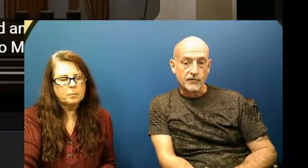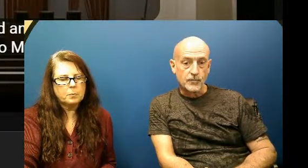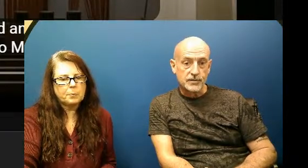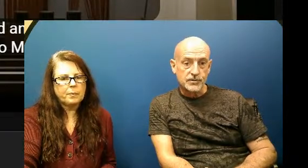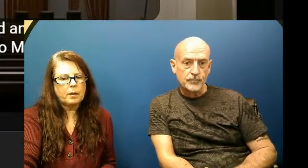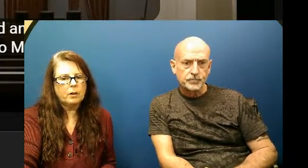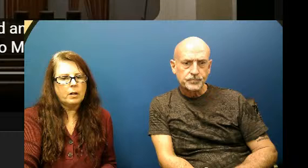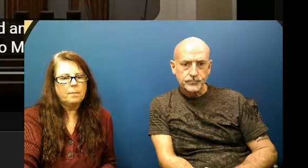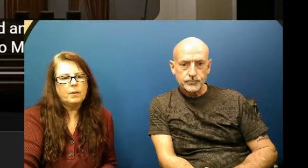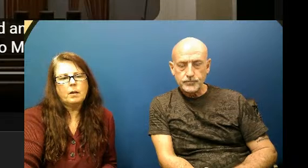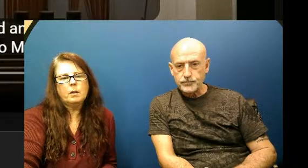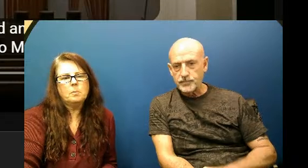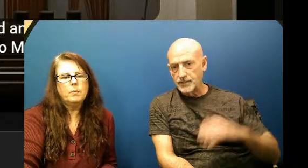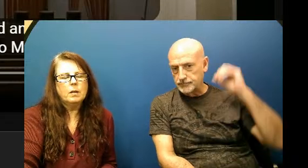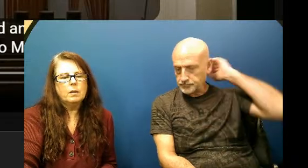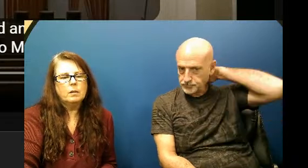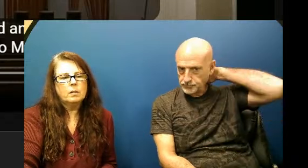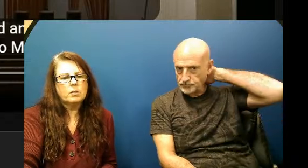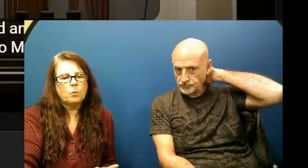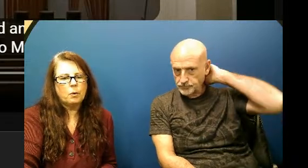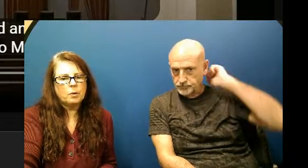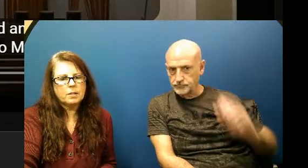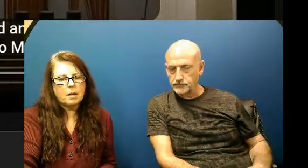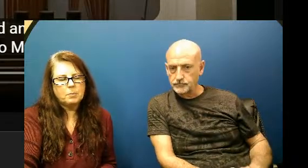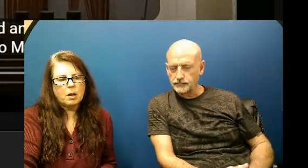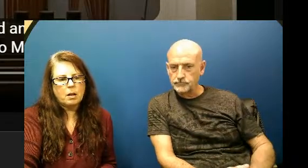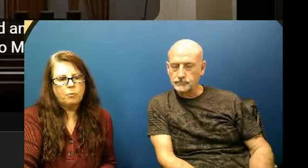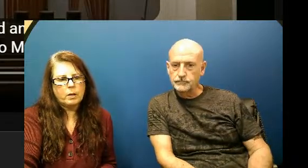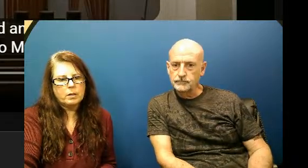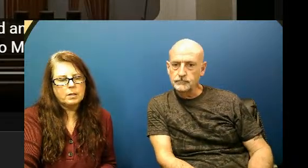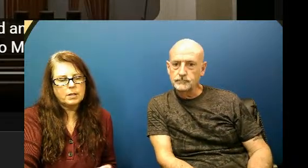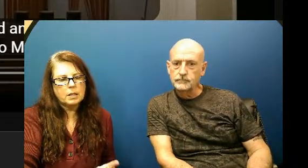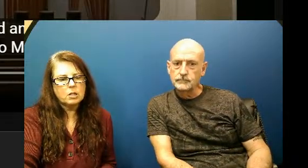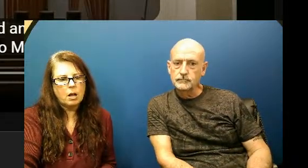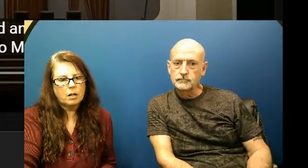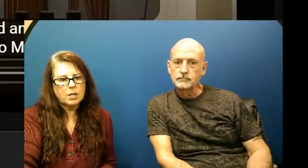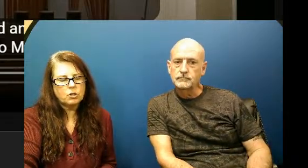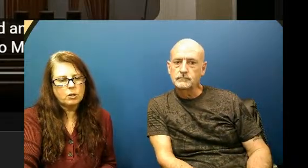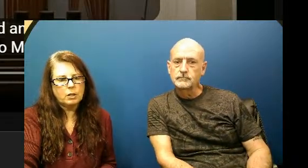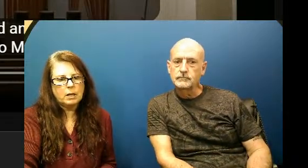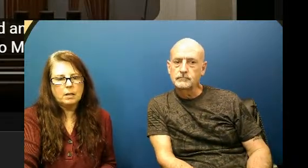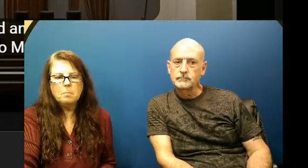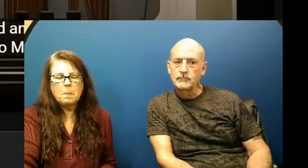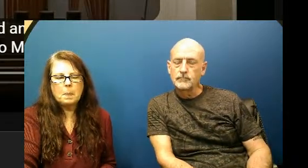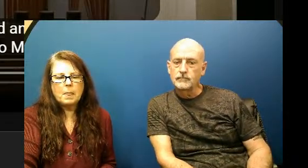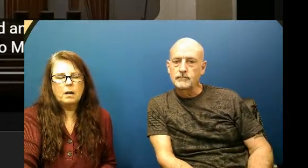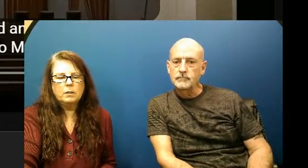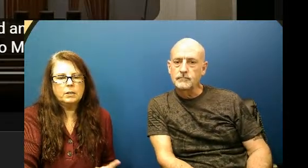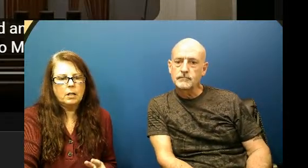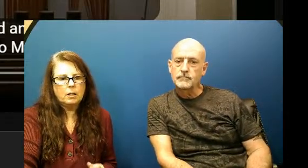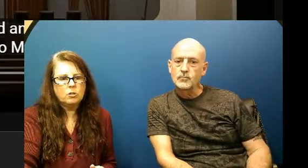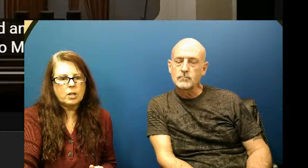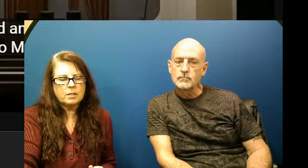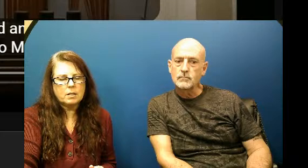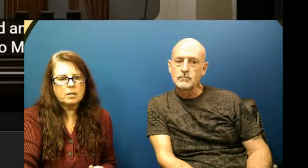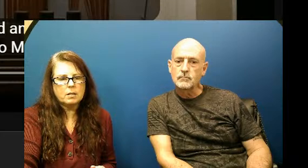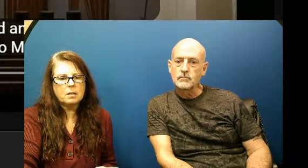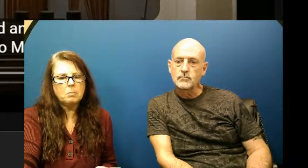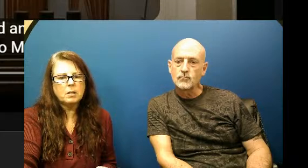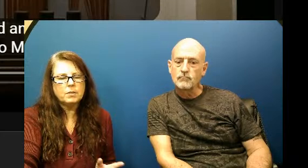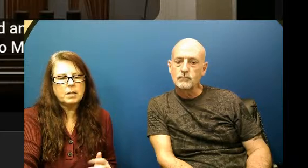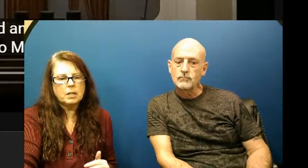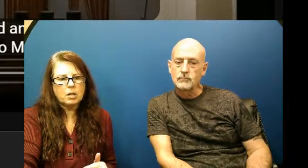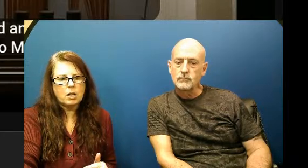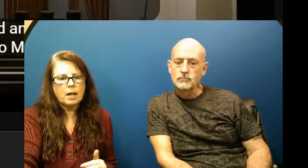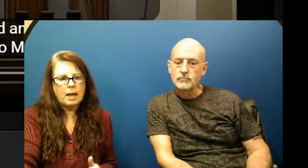sovereign governments. Okay. So where we stopped off was TikTok's attorney telling the justices